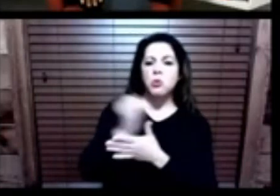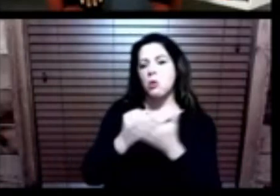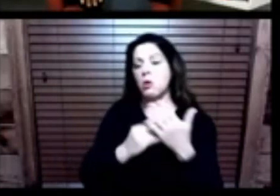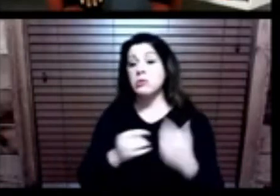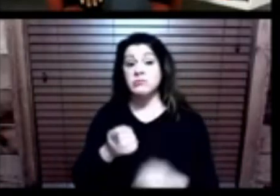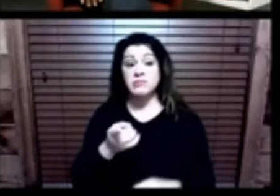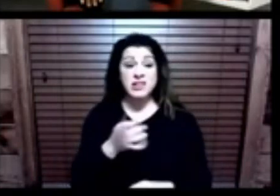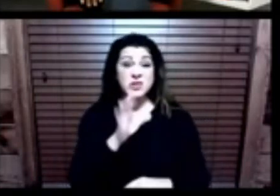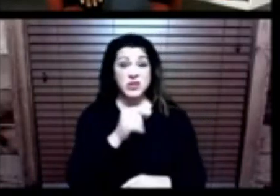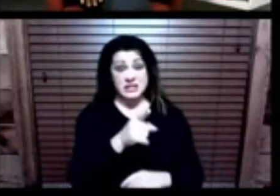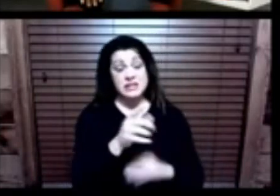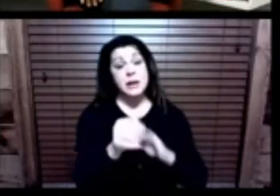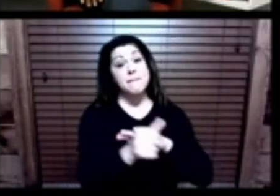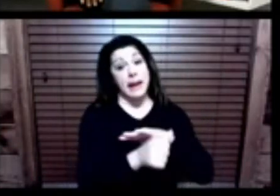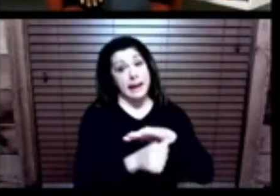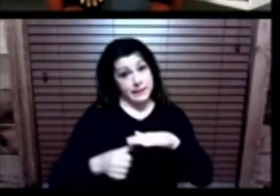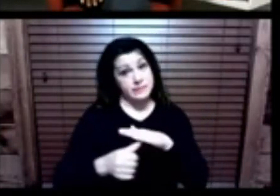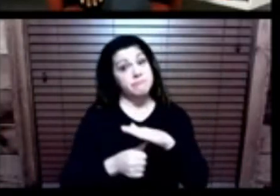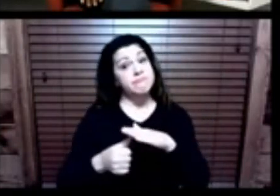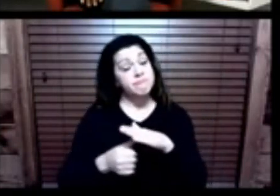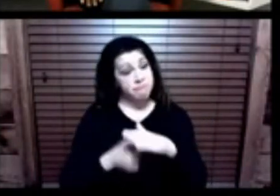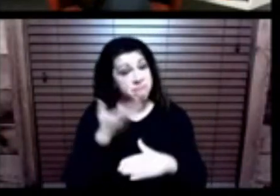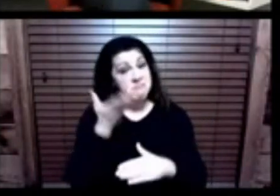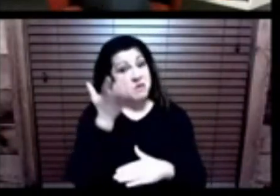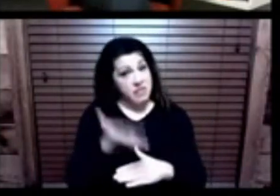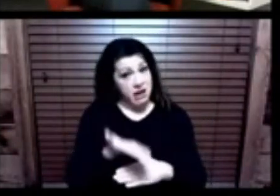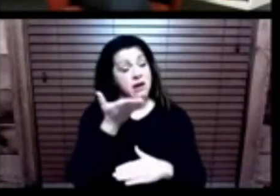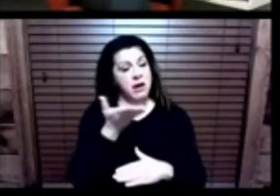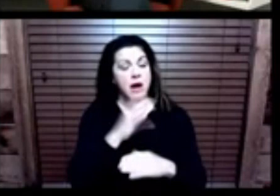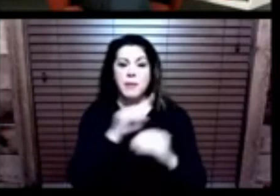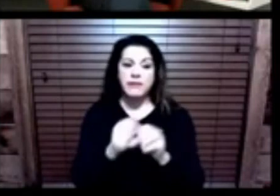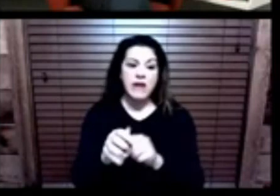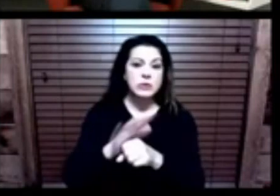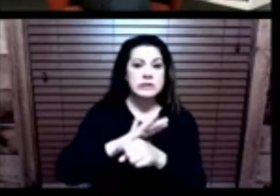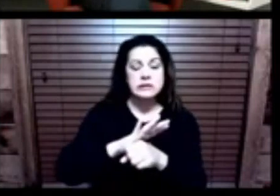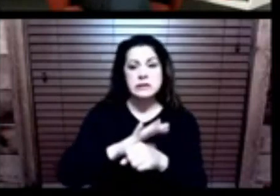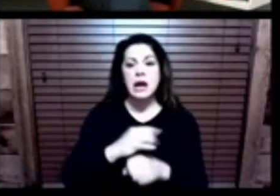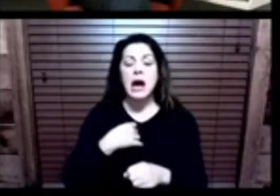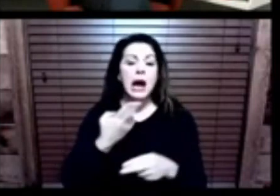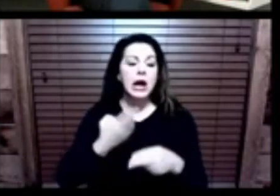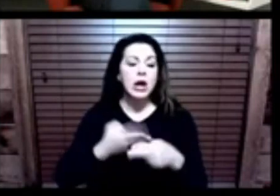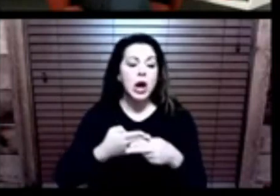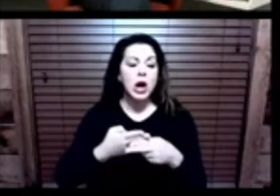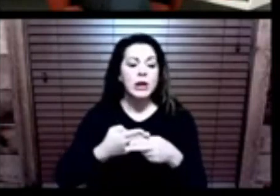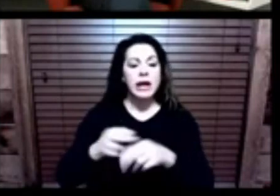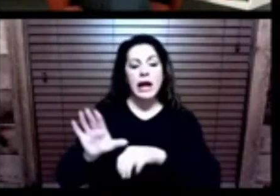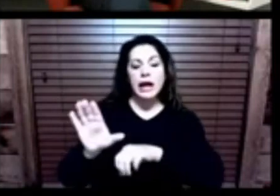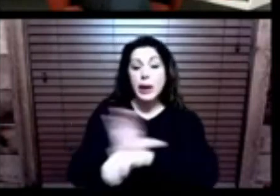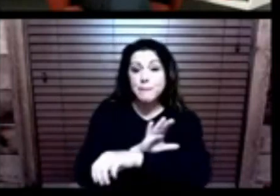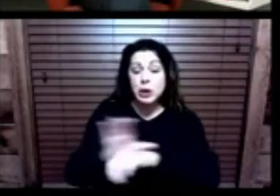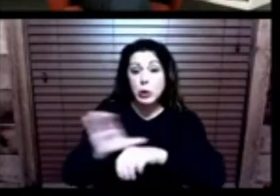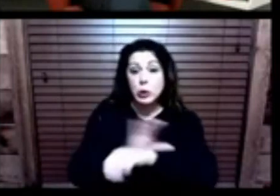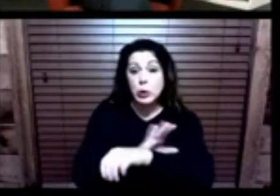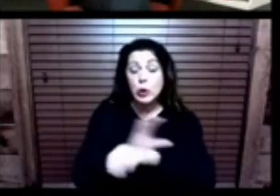pandemic sequestered. It's about the viruses. I call it computer bugging, debugging devices, and